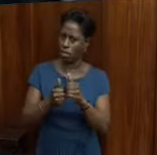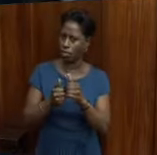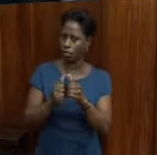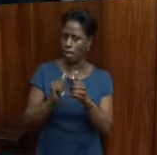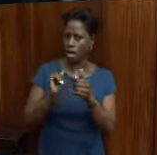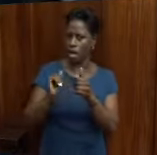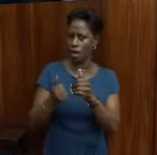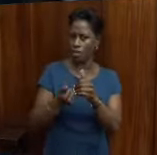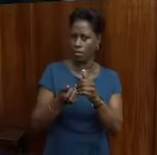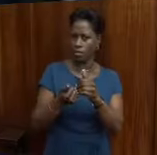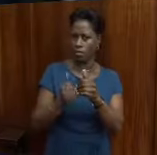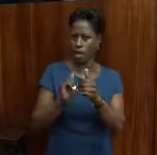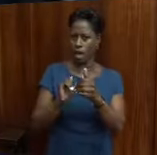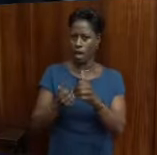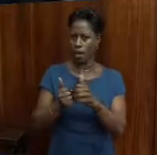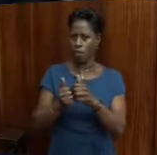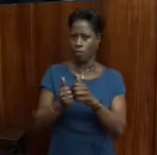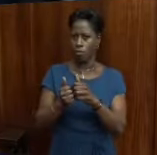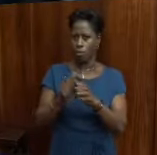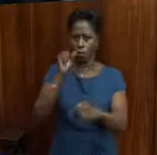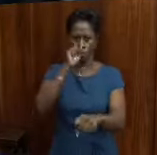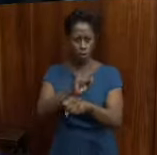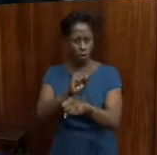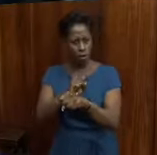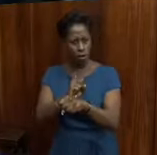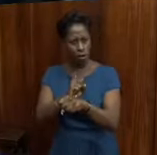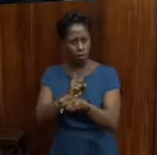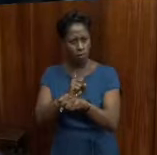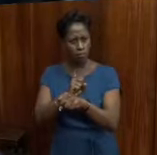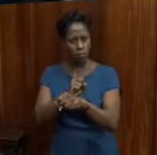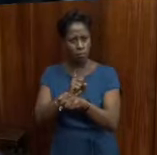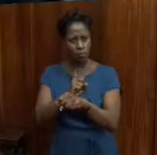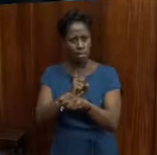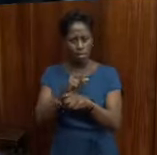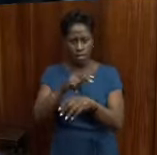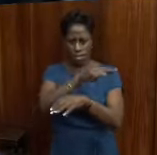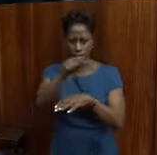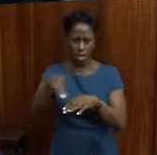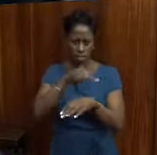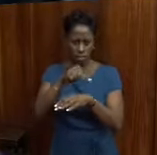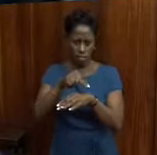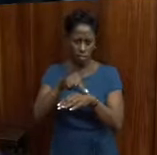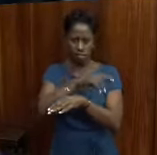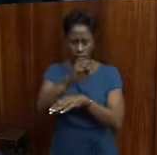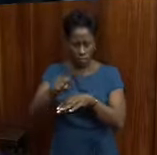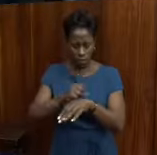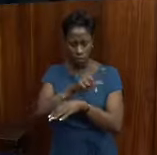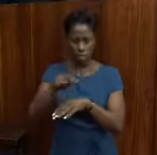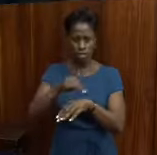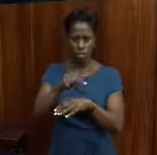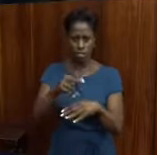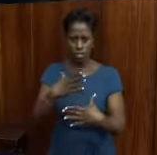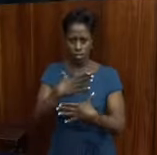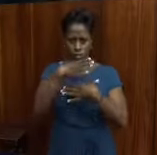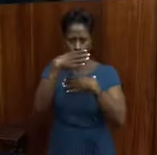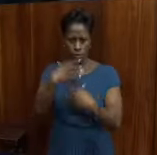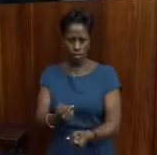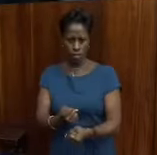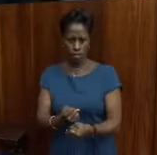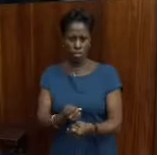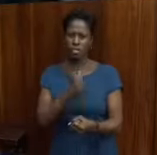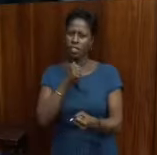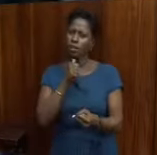administration was a clear demonstration of disrespect for the people of St. Lucia and the things that make